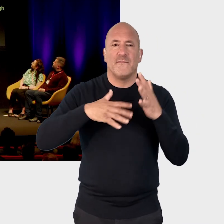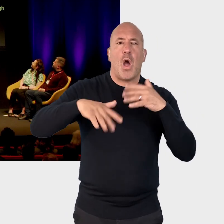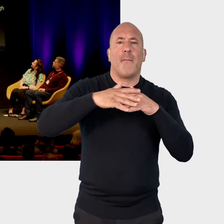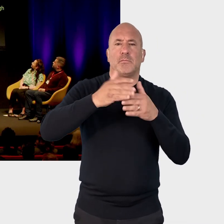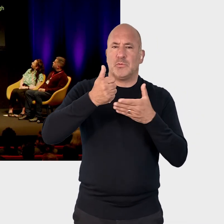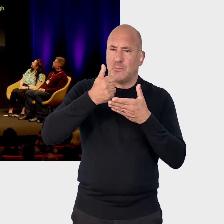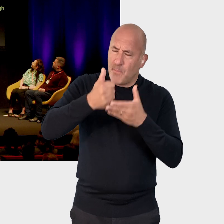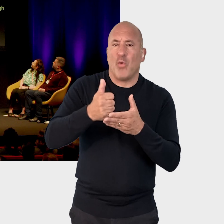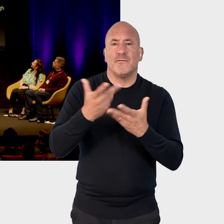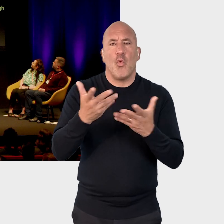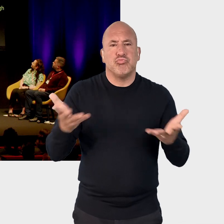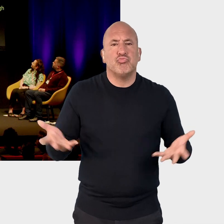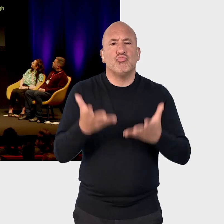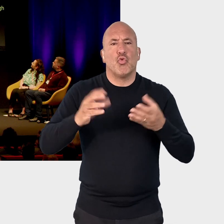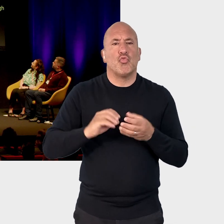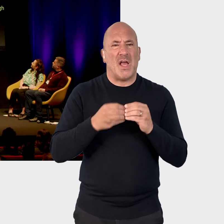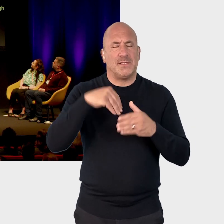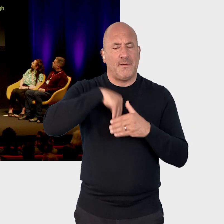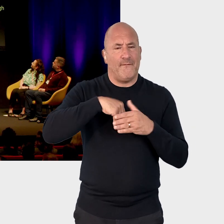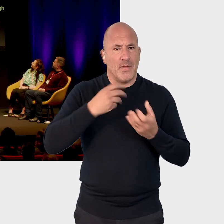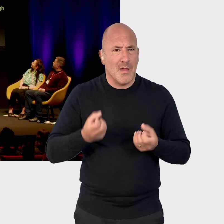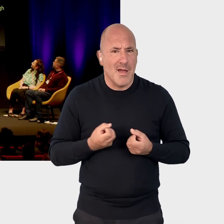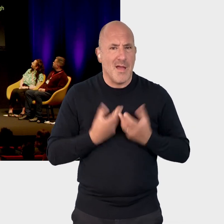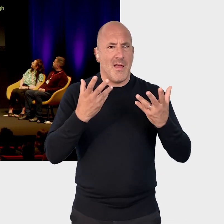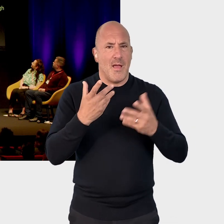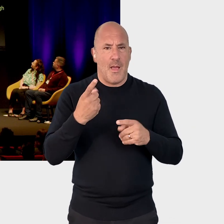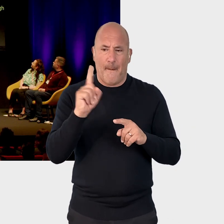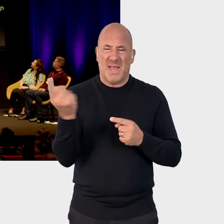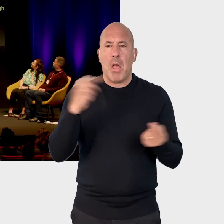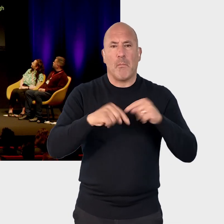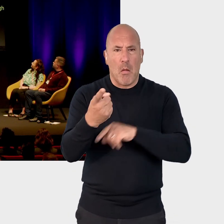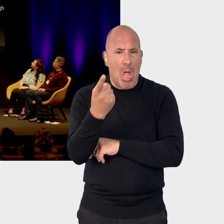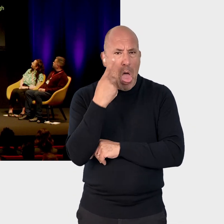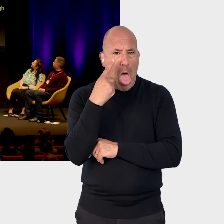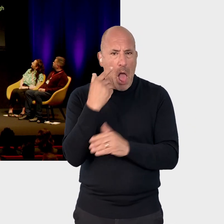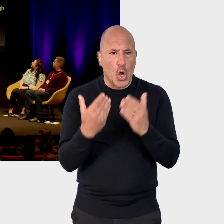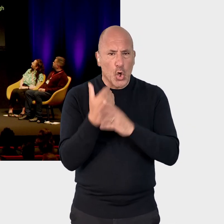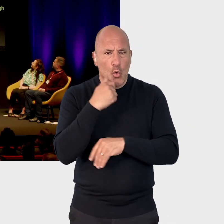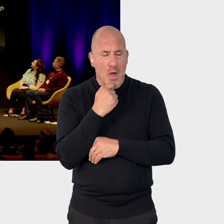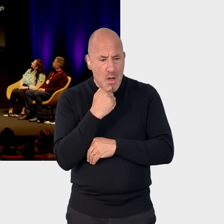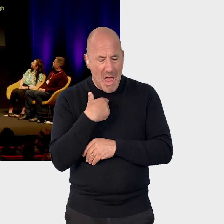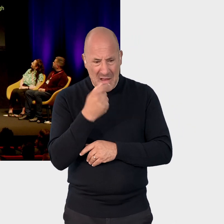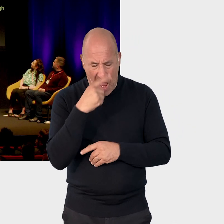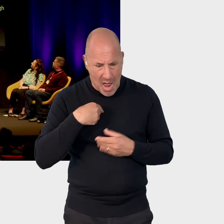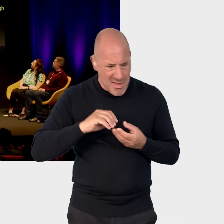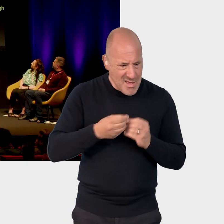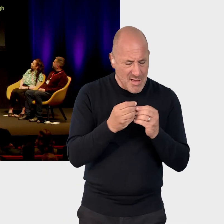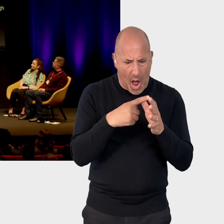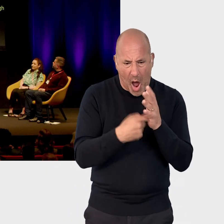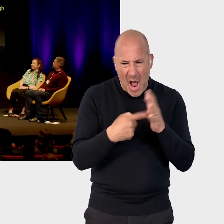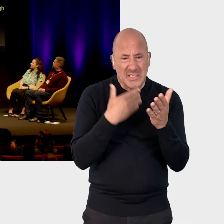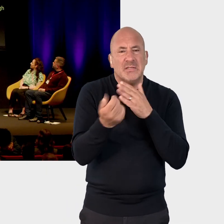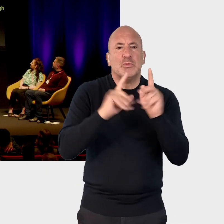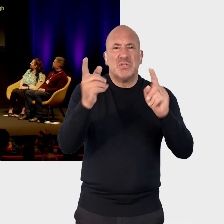some kind of underlying key principles. It's creating a supportive environment for creative opportunities, inspiring participants to try something